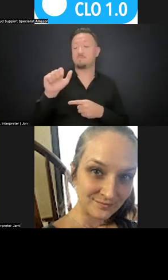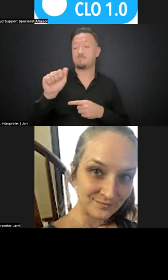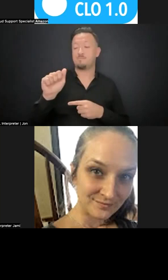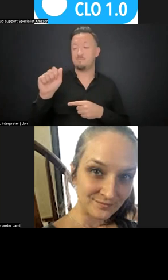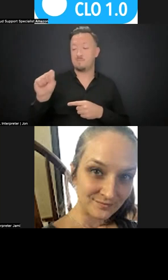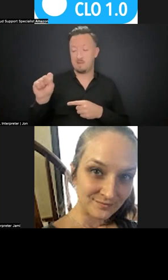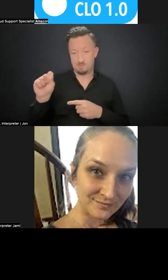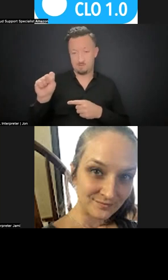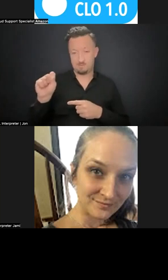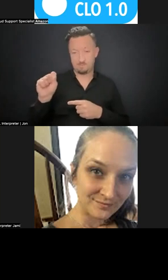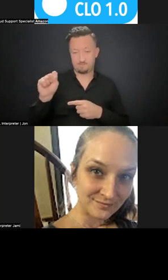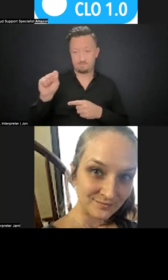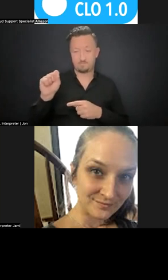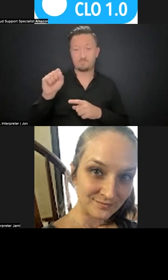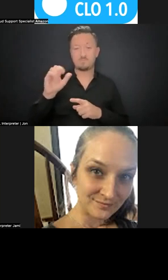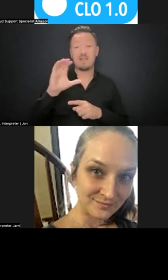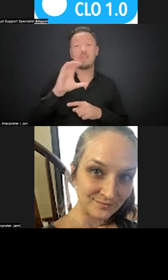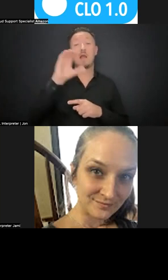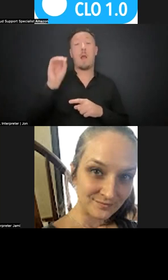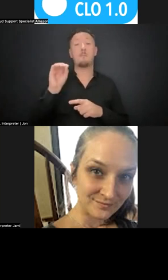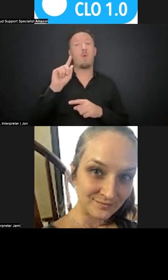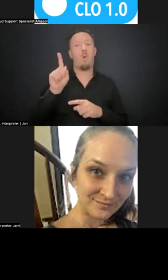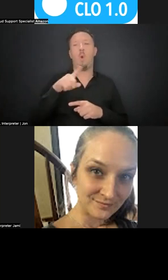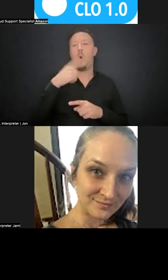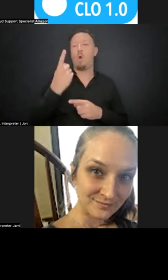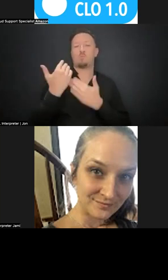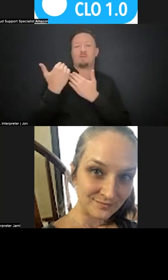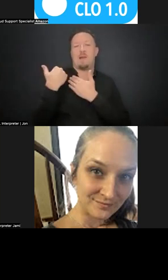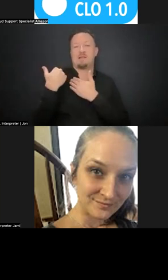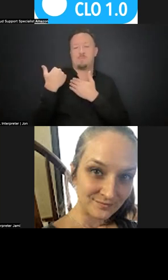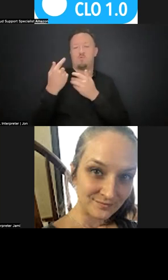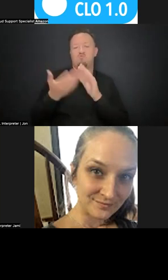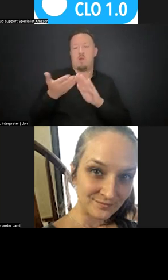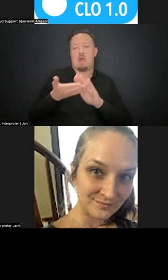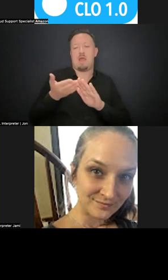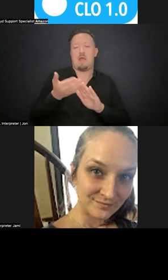is the company is only responsible for maintaining their application.